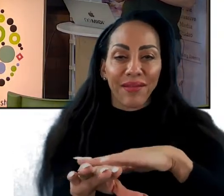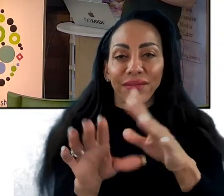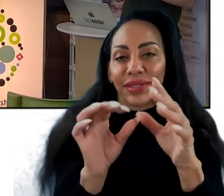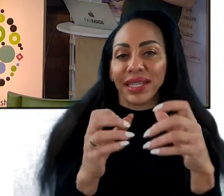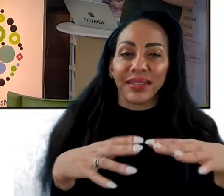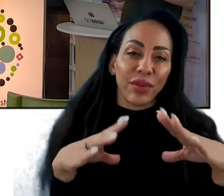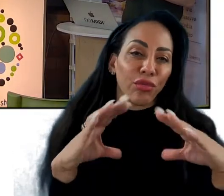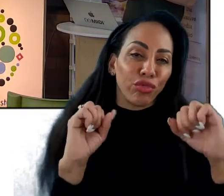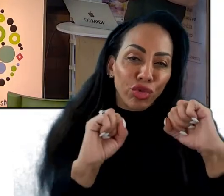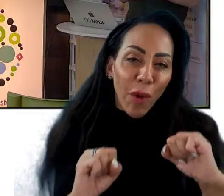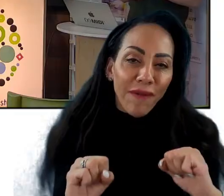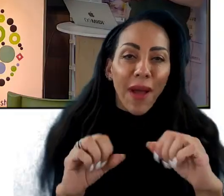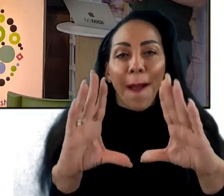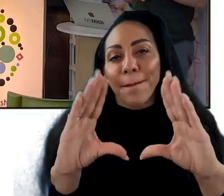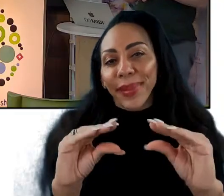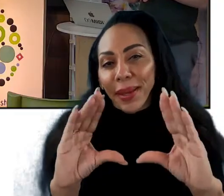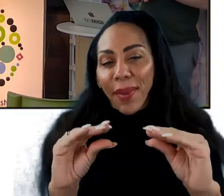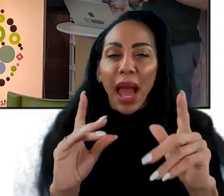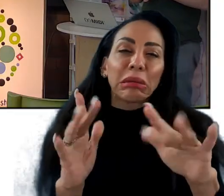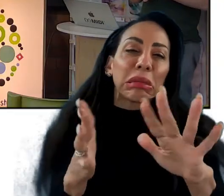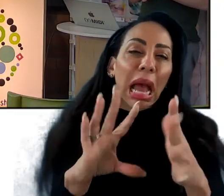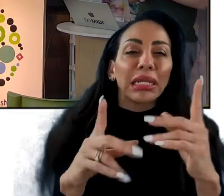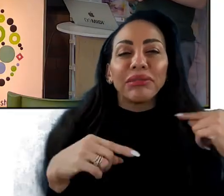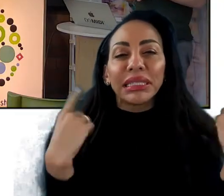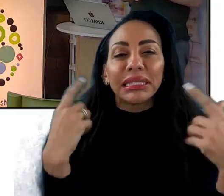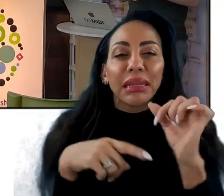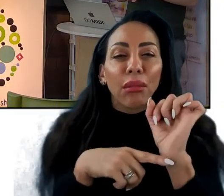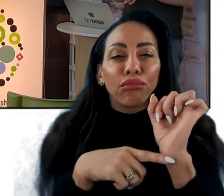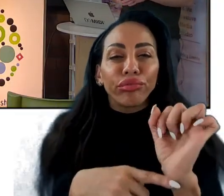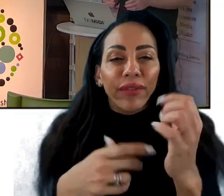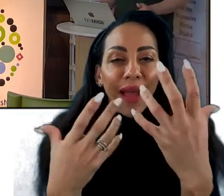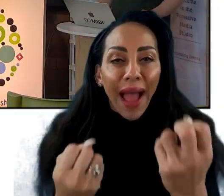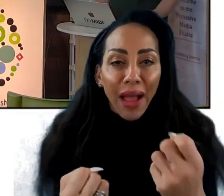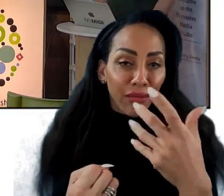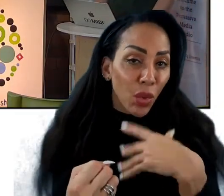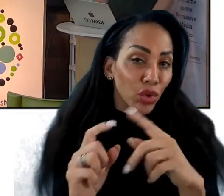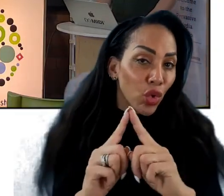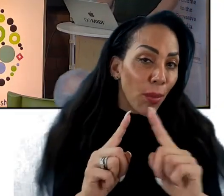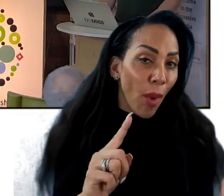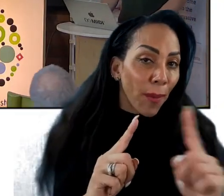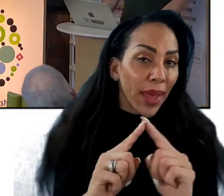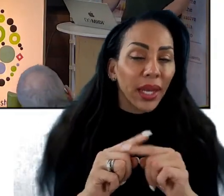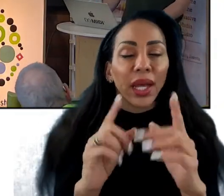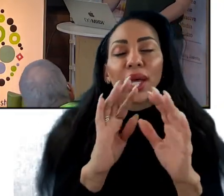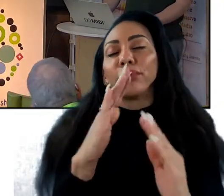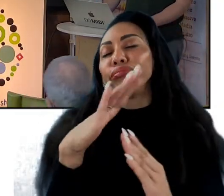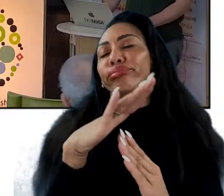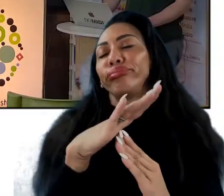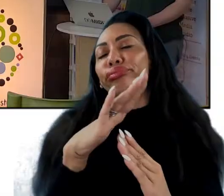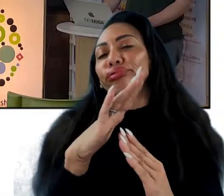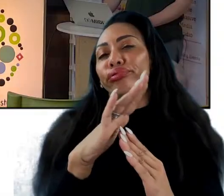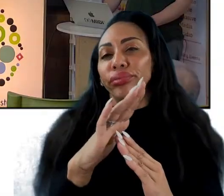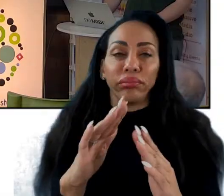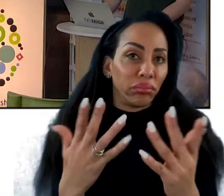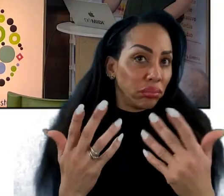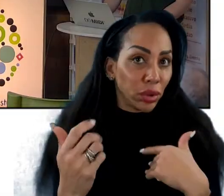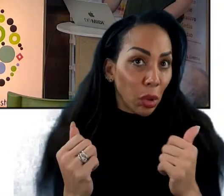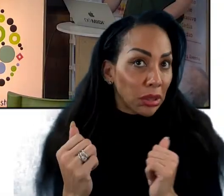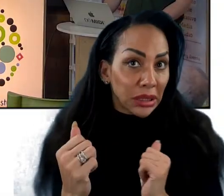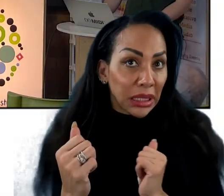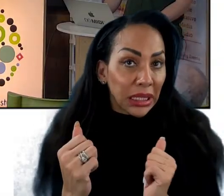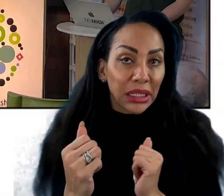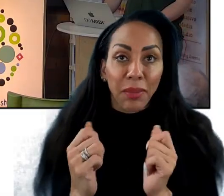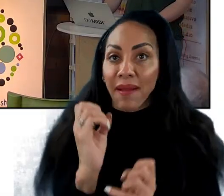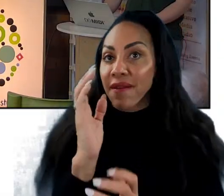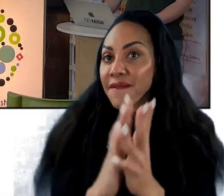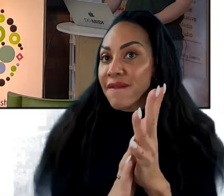and things, fairly well soundproofed. So if you want to pop in there at any point, you're welcome. We're not expecting a fire drill today.